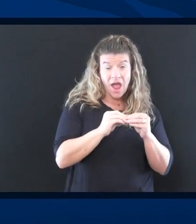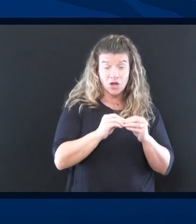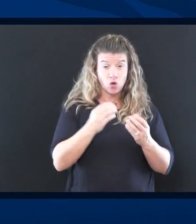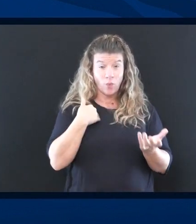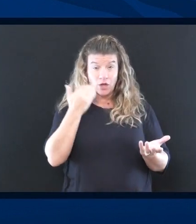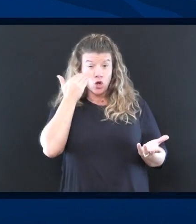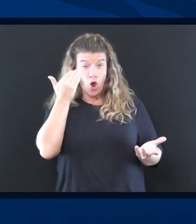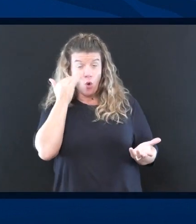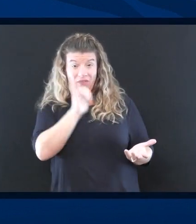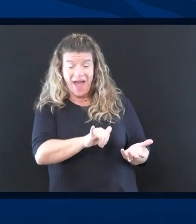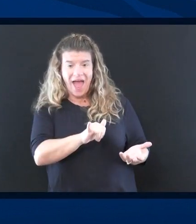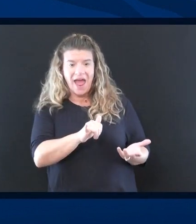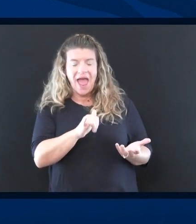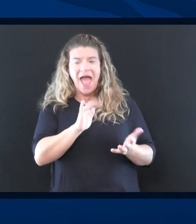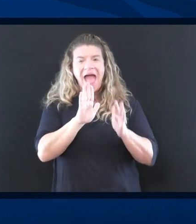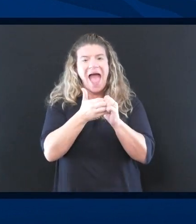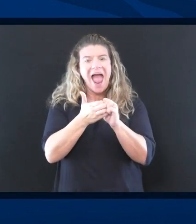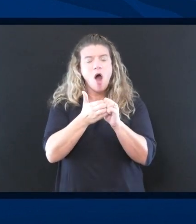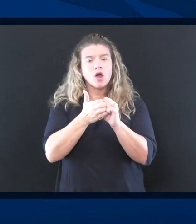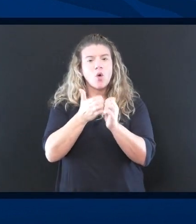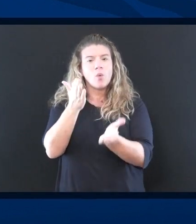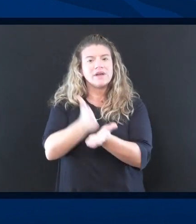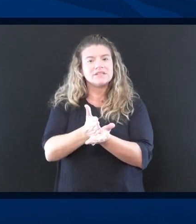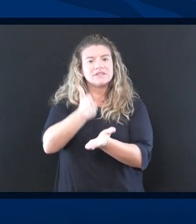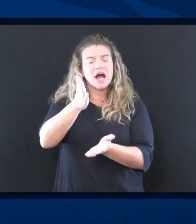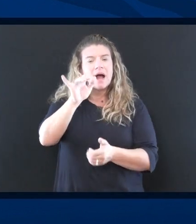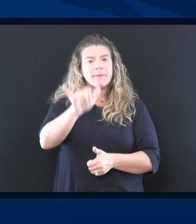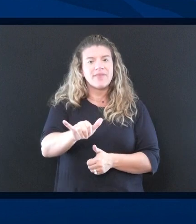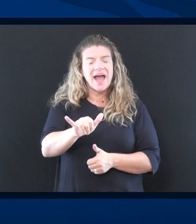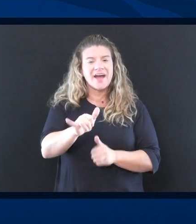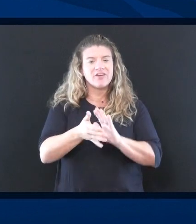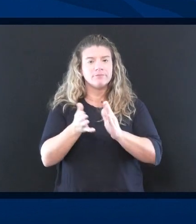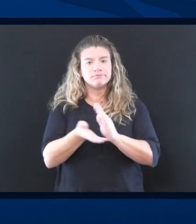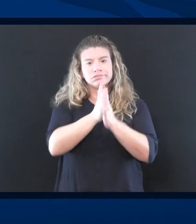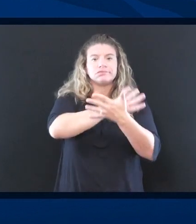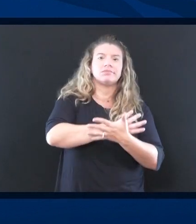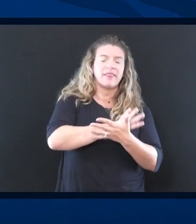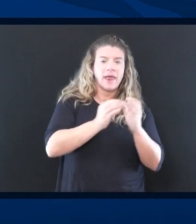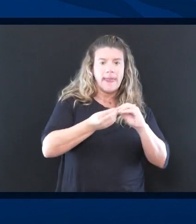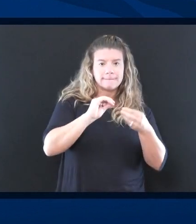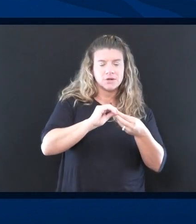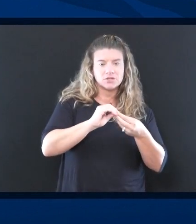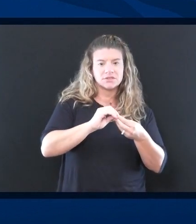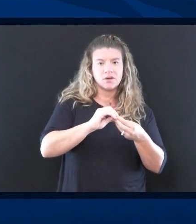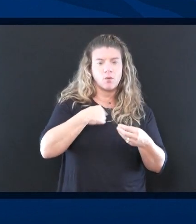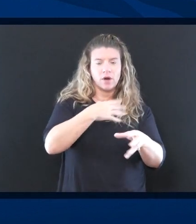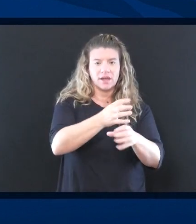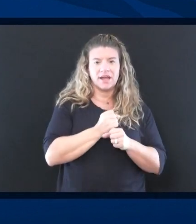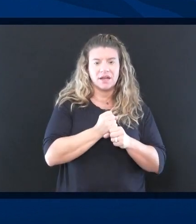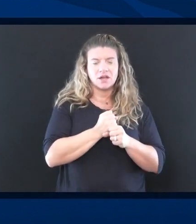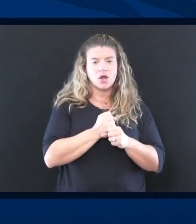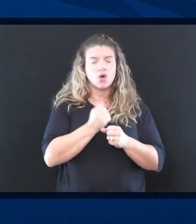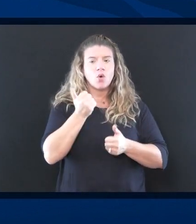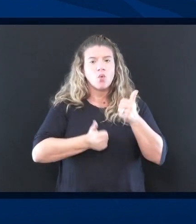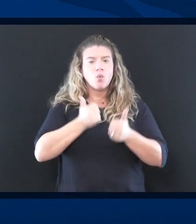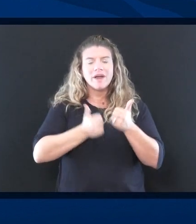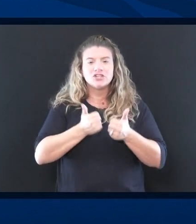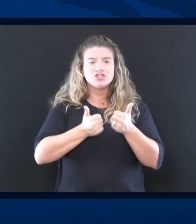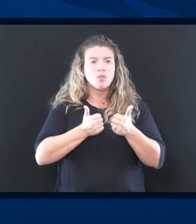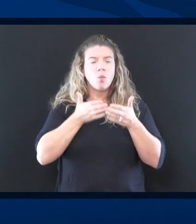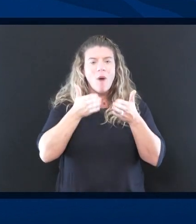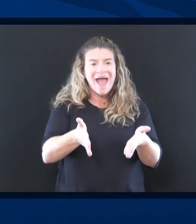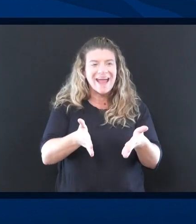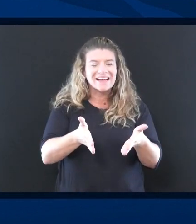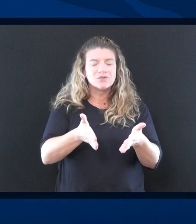how exactly could we stop that from polluting the numbers that we're getting? What standards and methods could you put